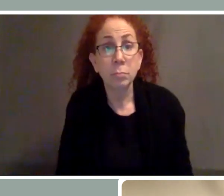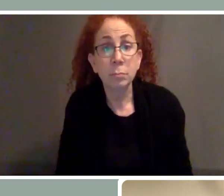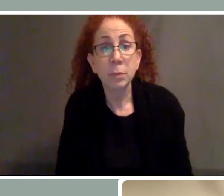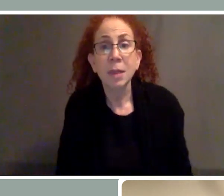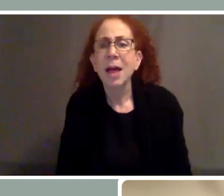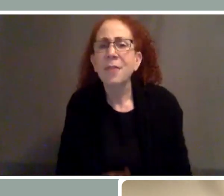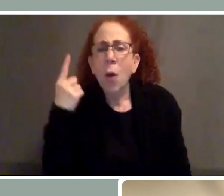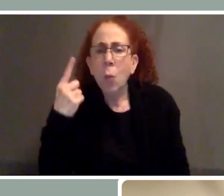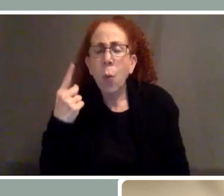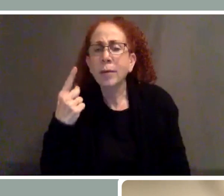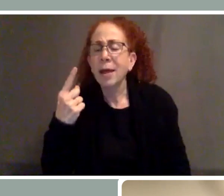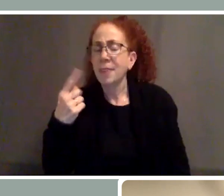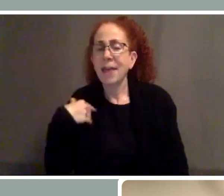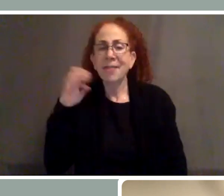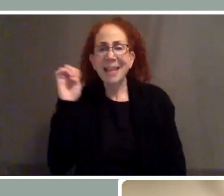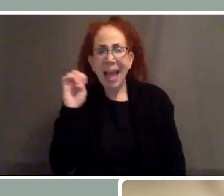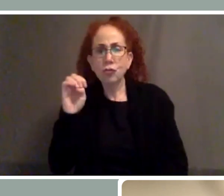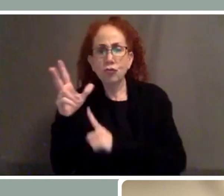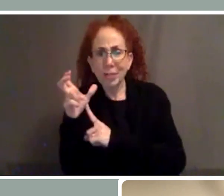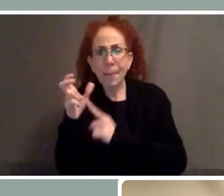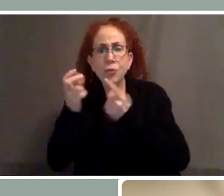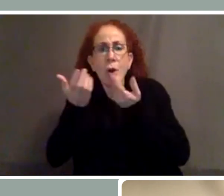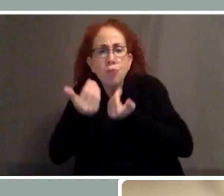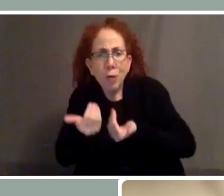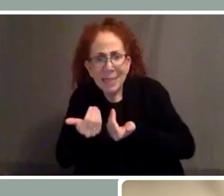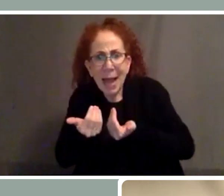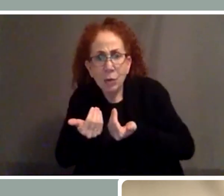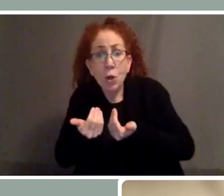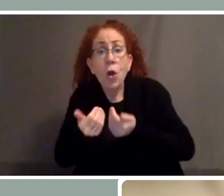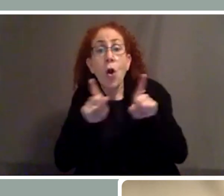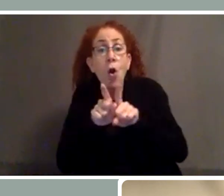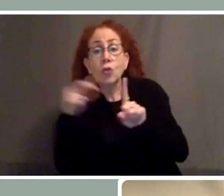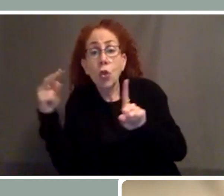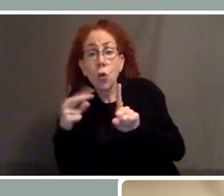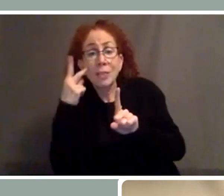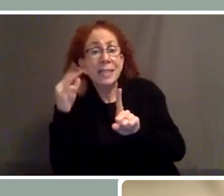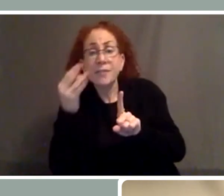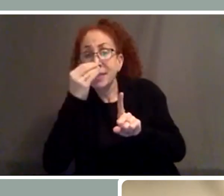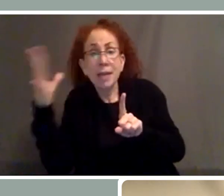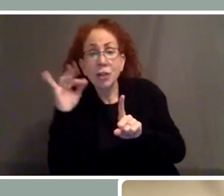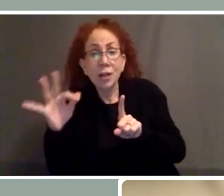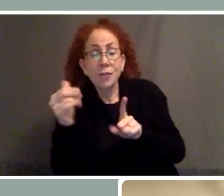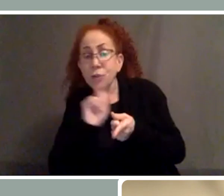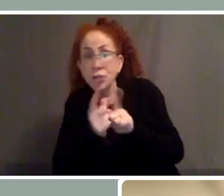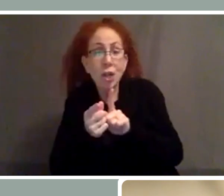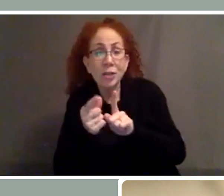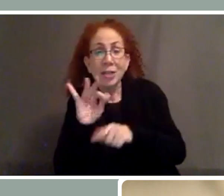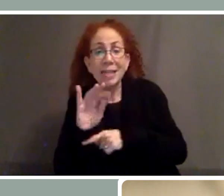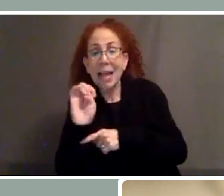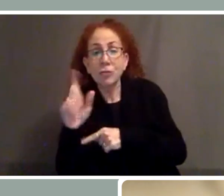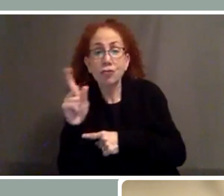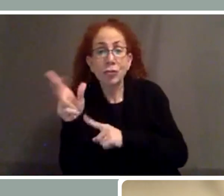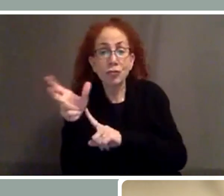down the estrogen receptor by other means also is looking about whether it doesn't care whether there's a change in the estrogen receptor that makes